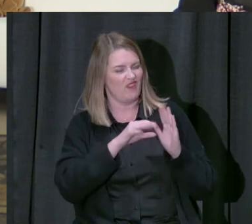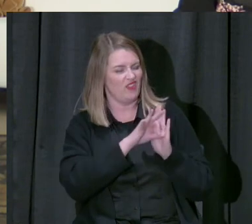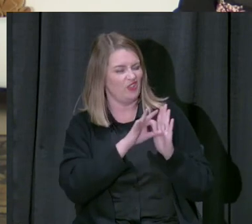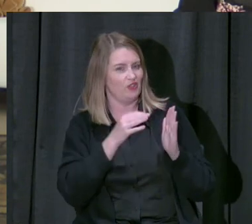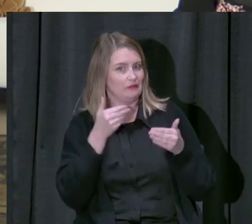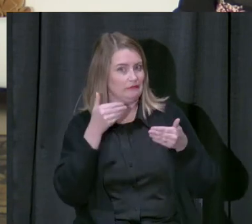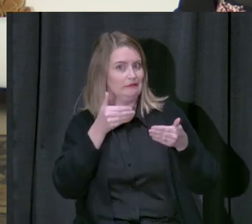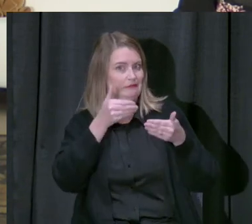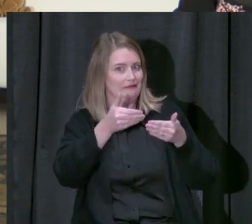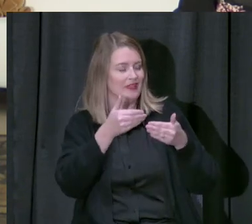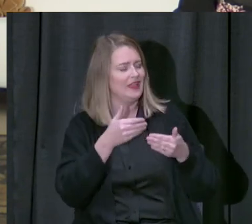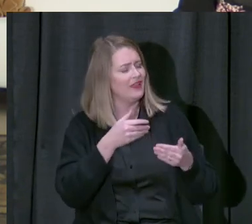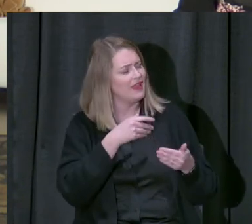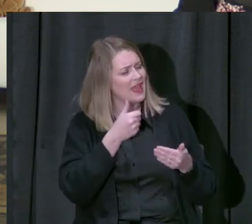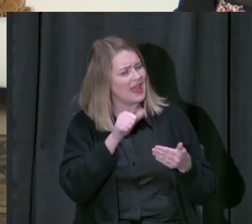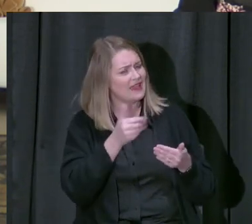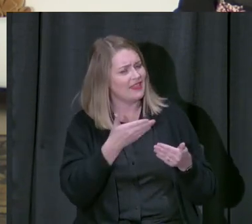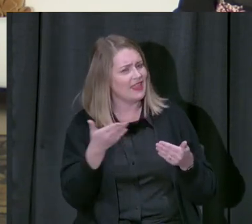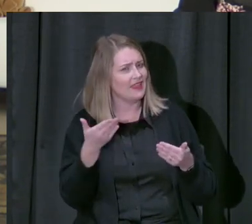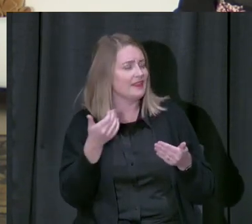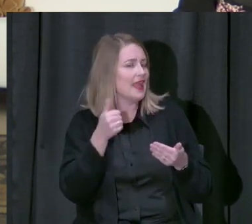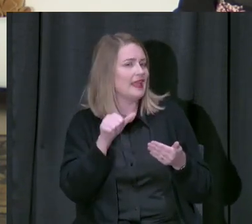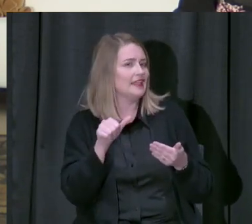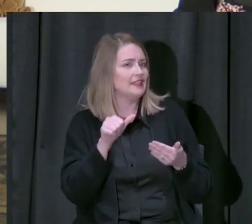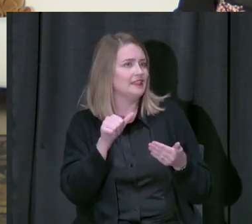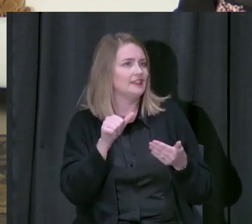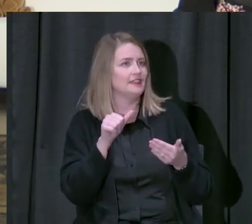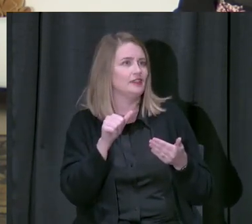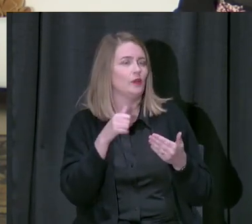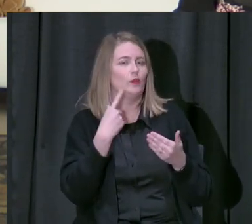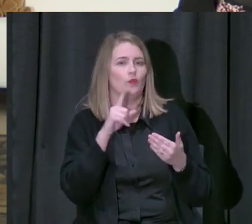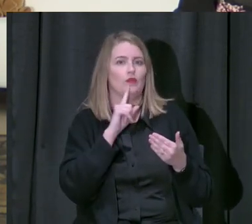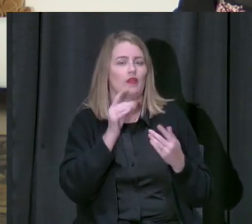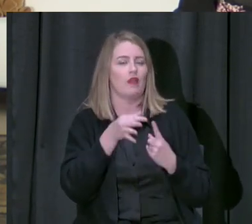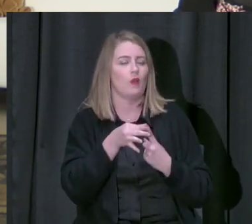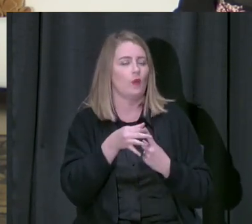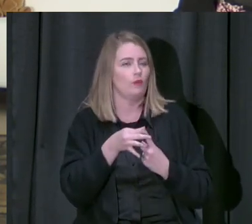have, are there any unsung heroes